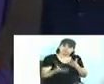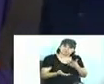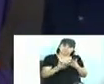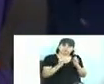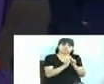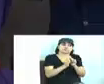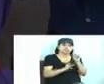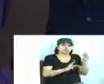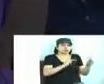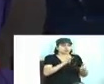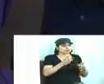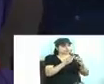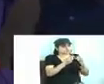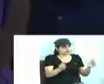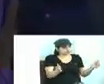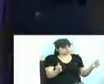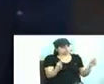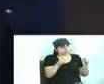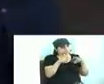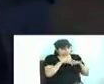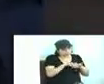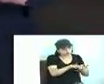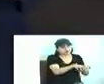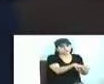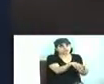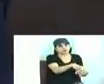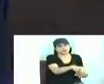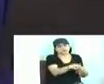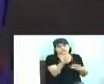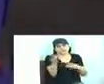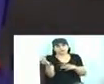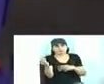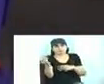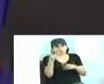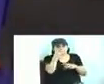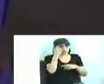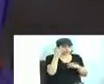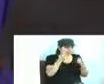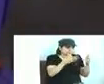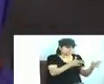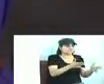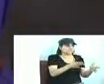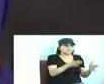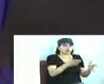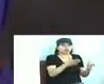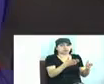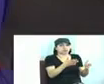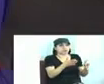healing flows in and out of us because of the ways that we are now relating.